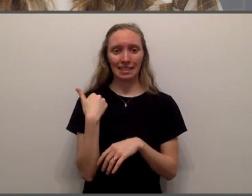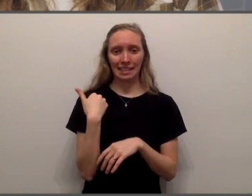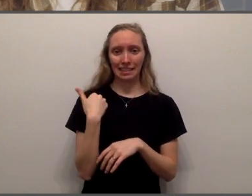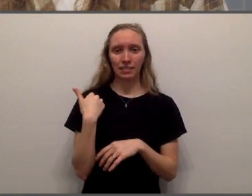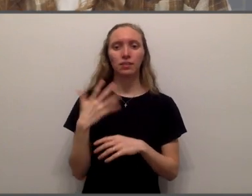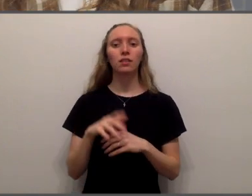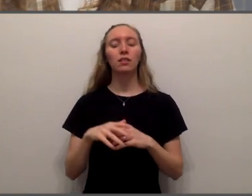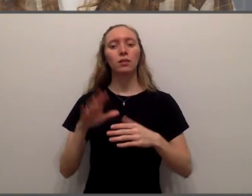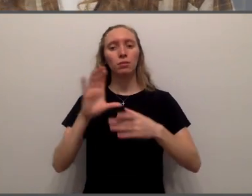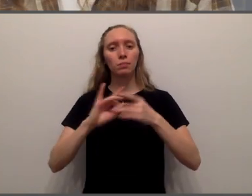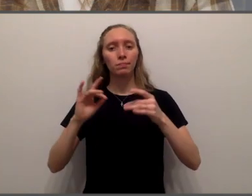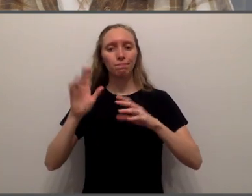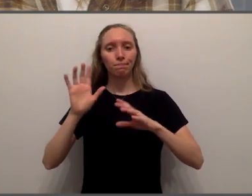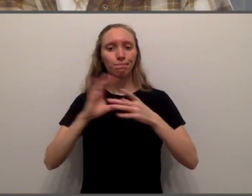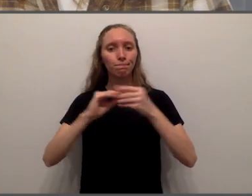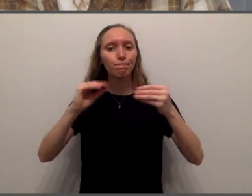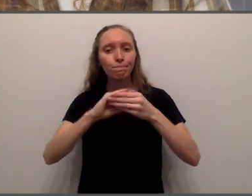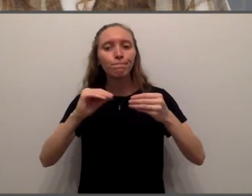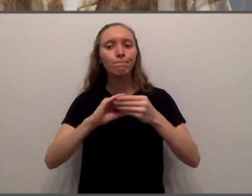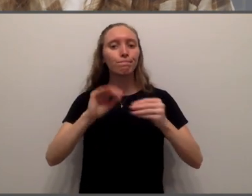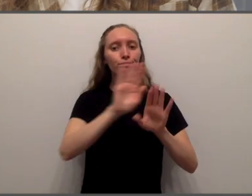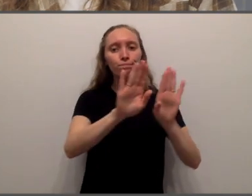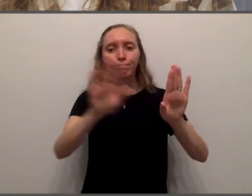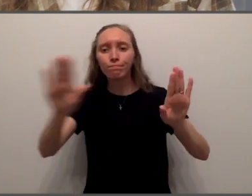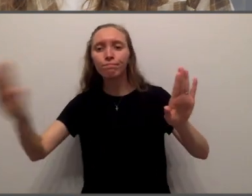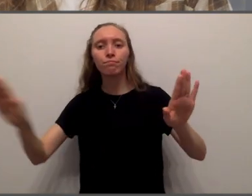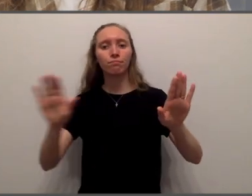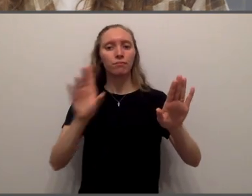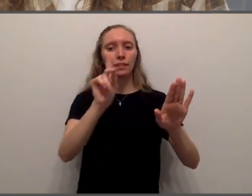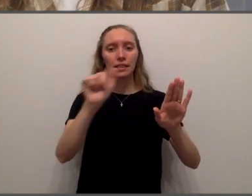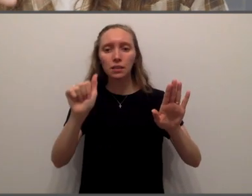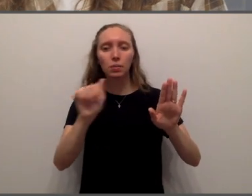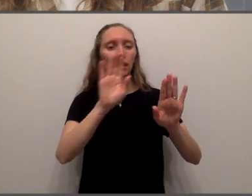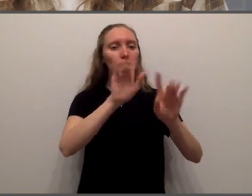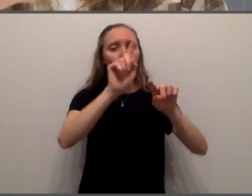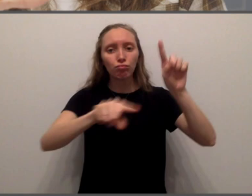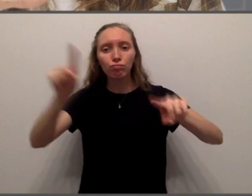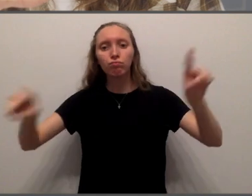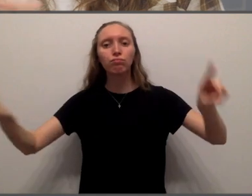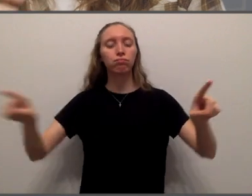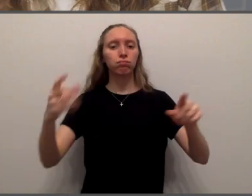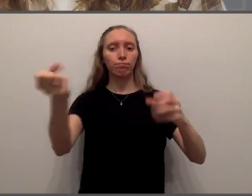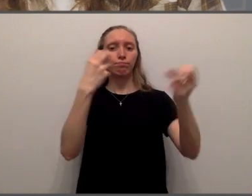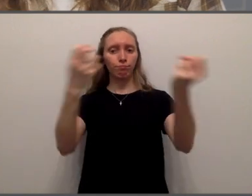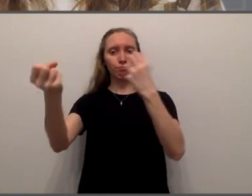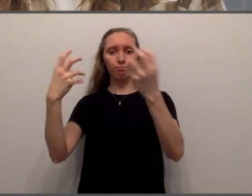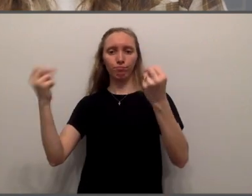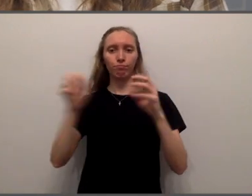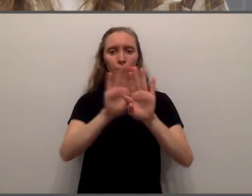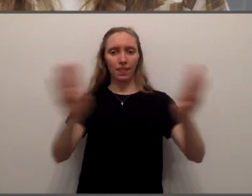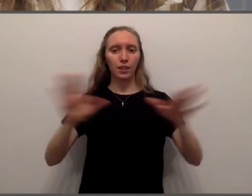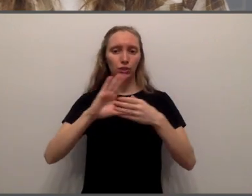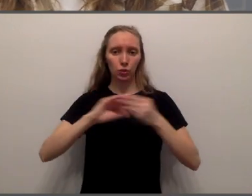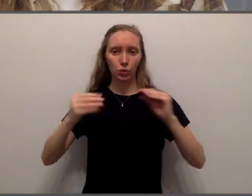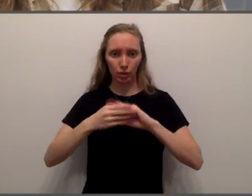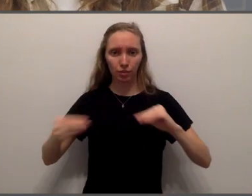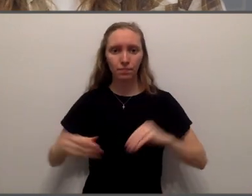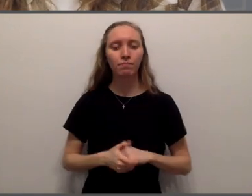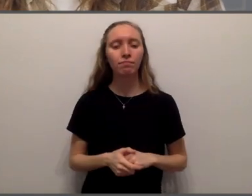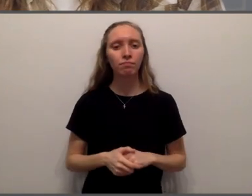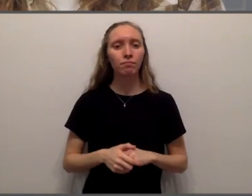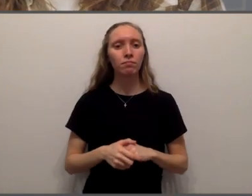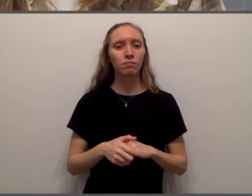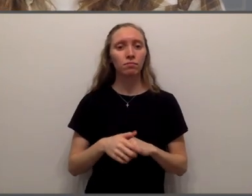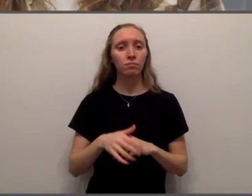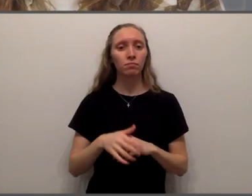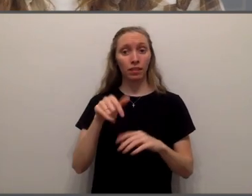people discuss what life is like for them with their disability, whatever it may be. And for that, and for much of this series, the modest goal